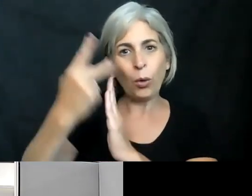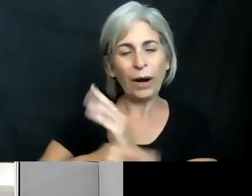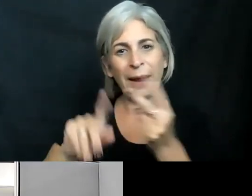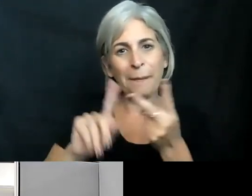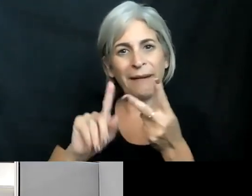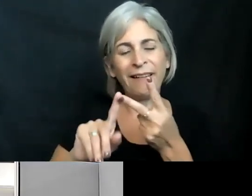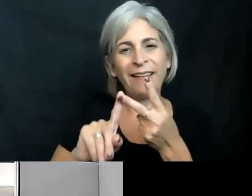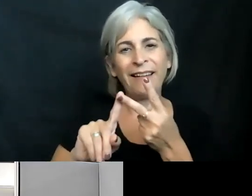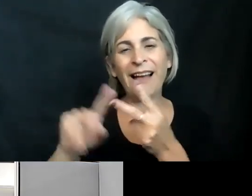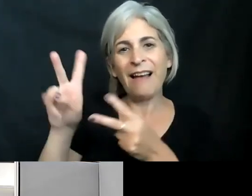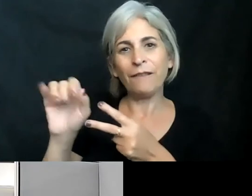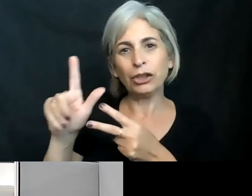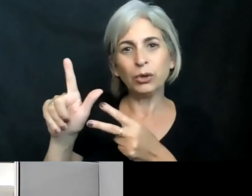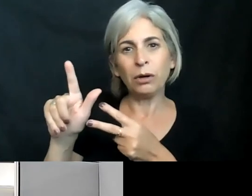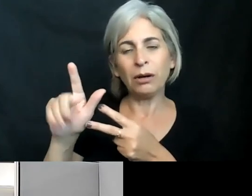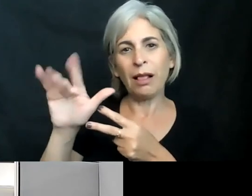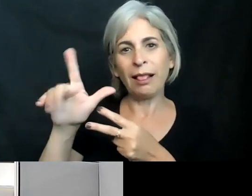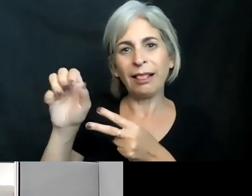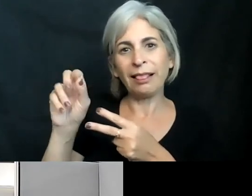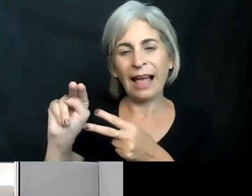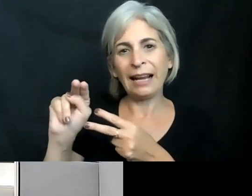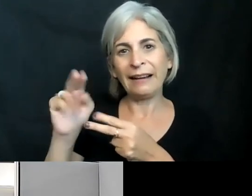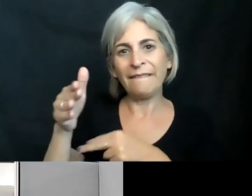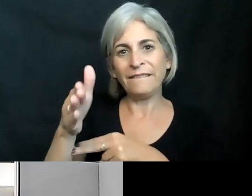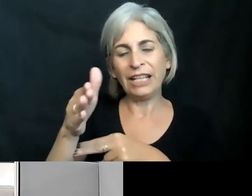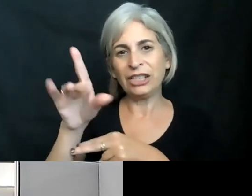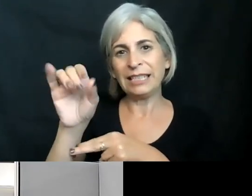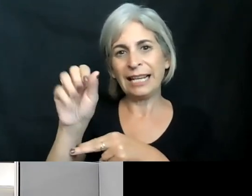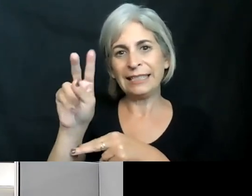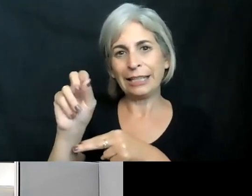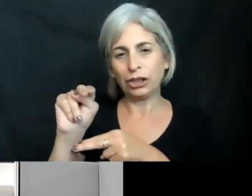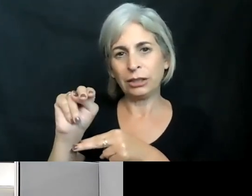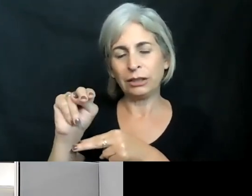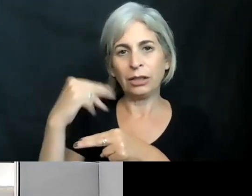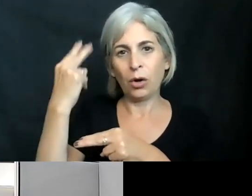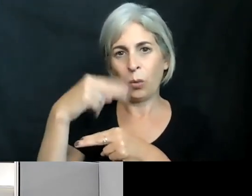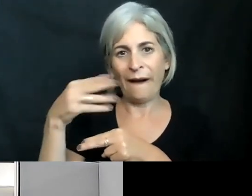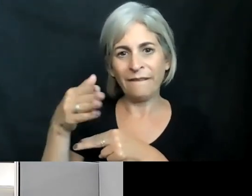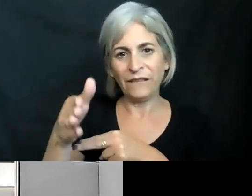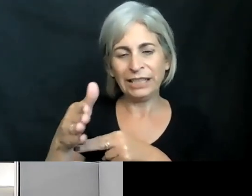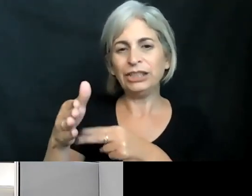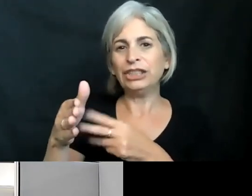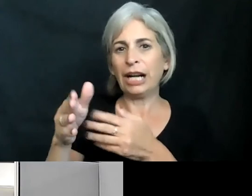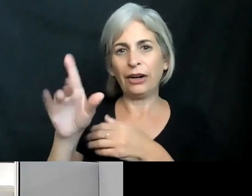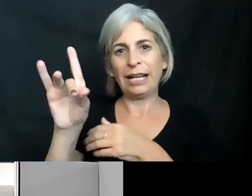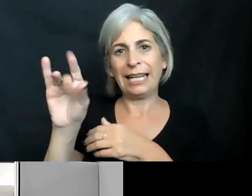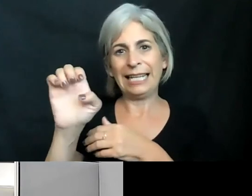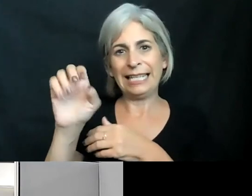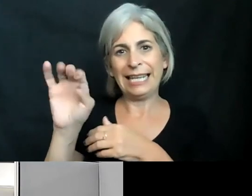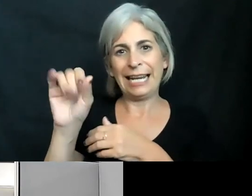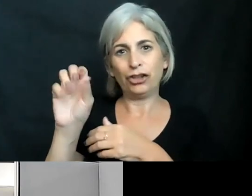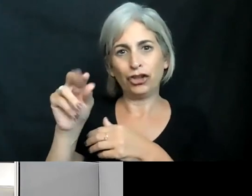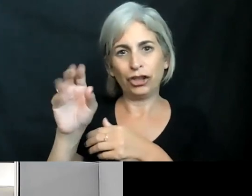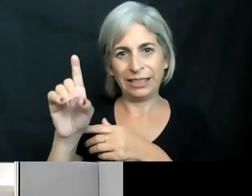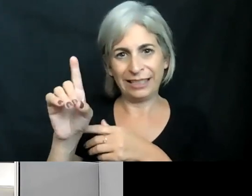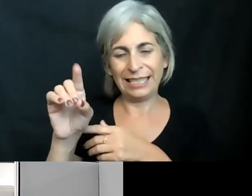is a virtual lionfish dissection. Lionfish are an invasive species. So we're going to talk about that and see what one actually looks